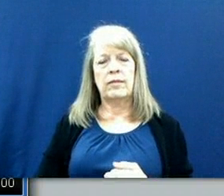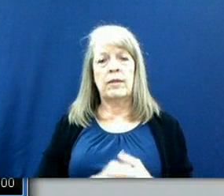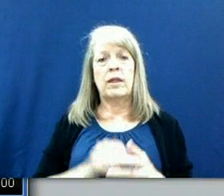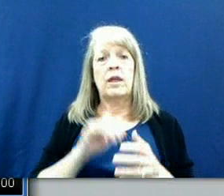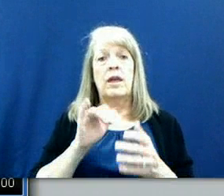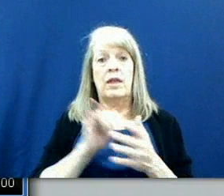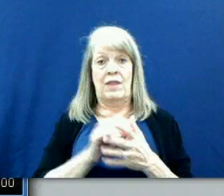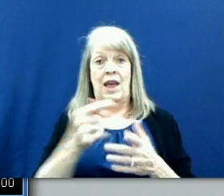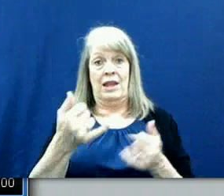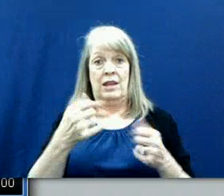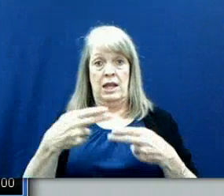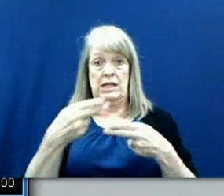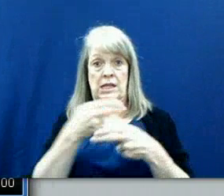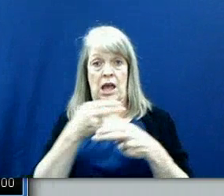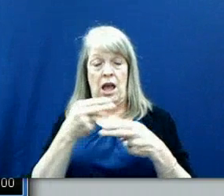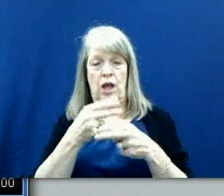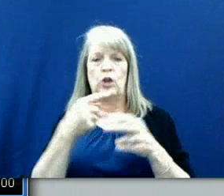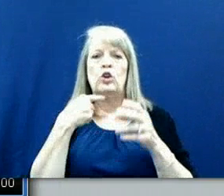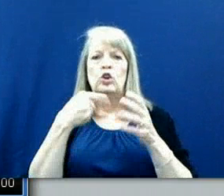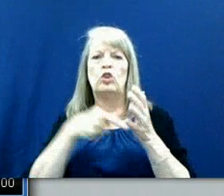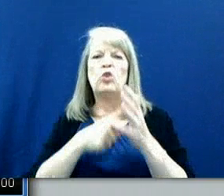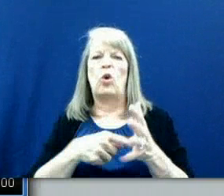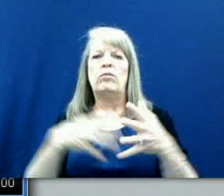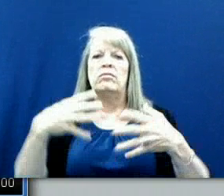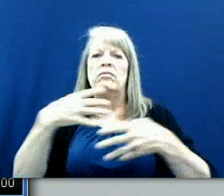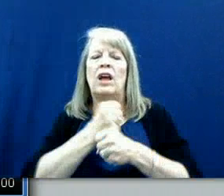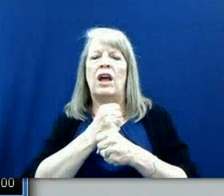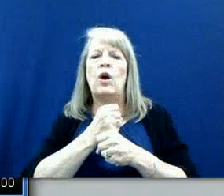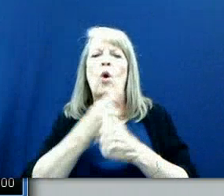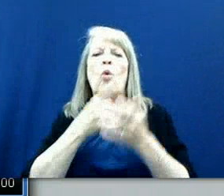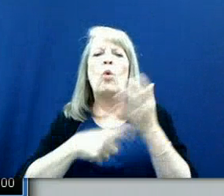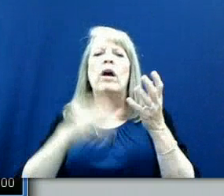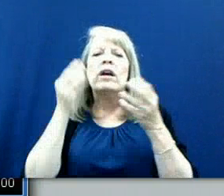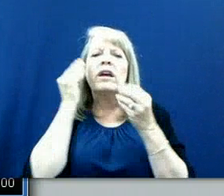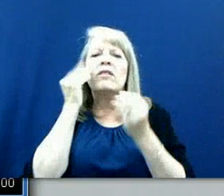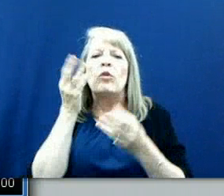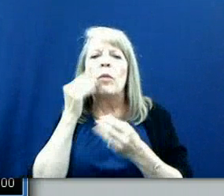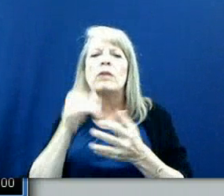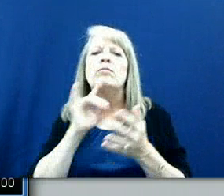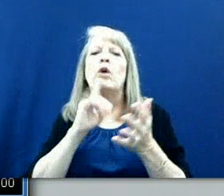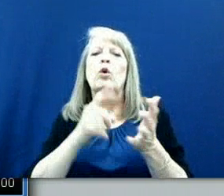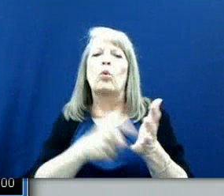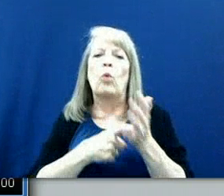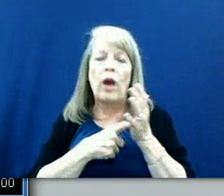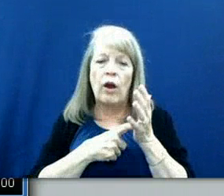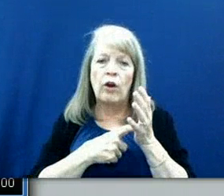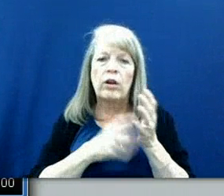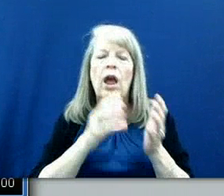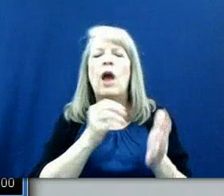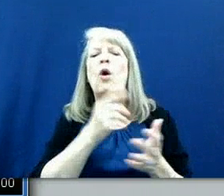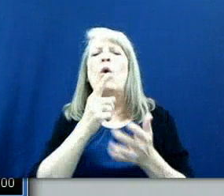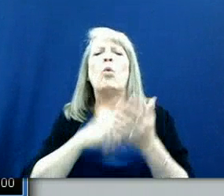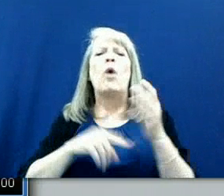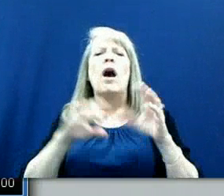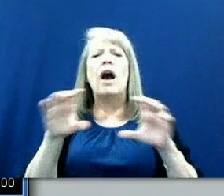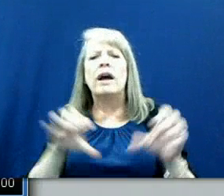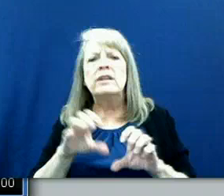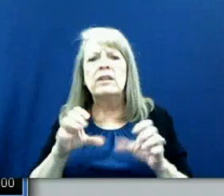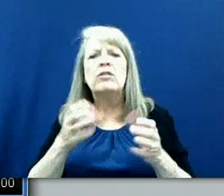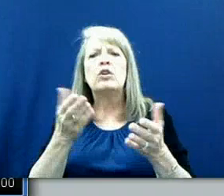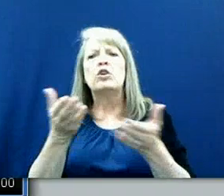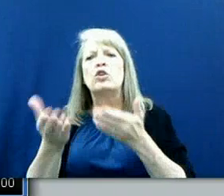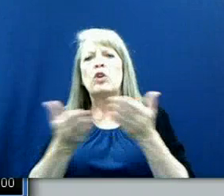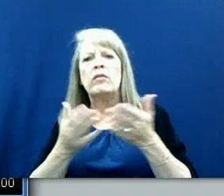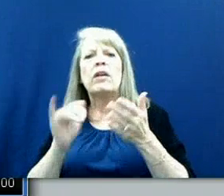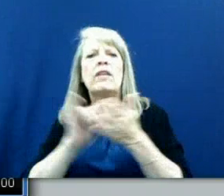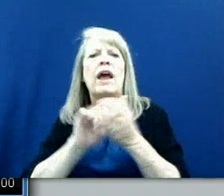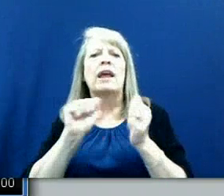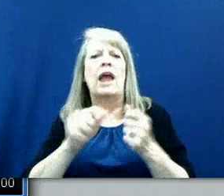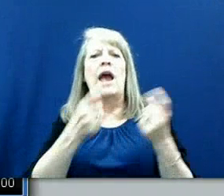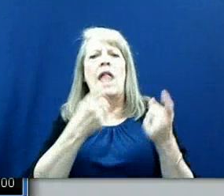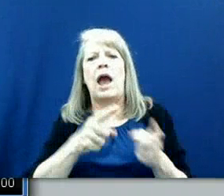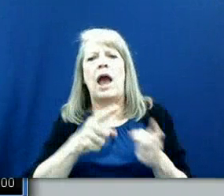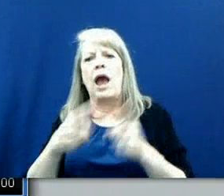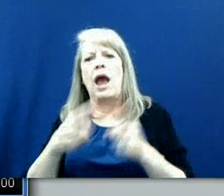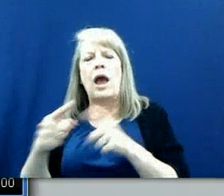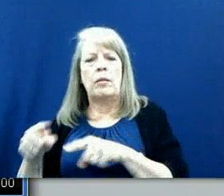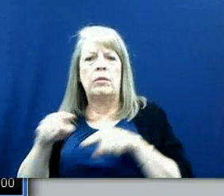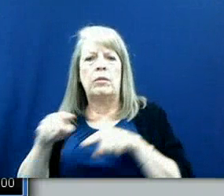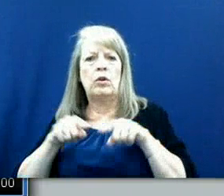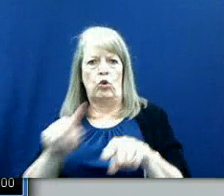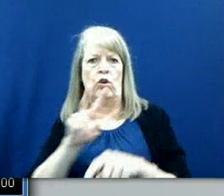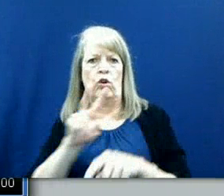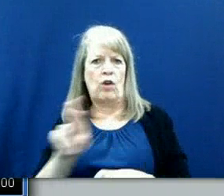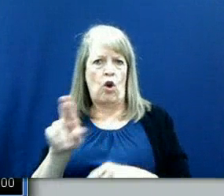This slide provides a quick review of information that is required and the activities and services that might occur in the various steps of the VR